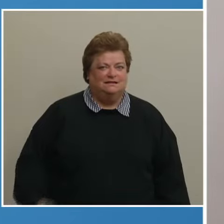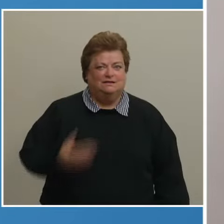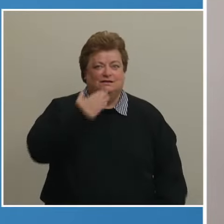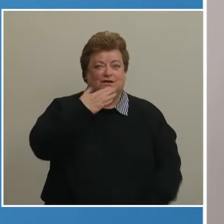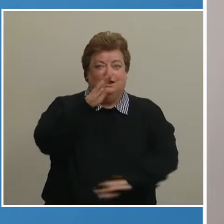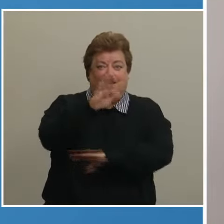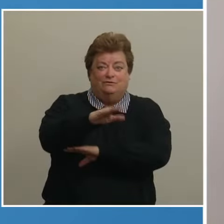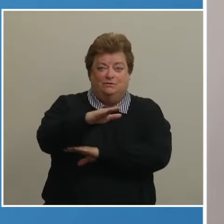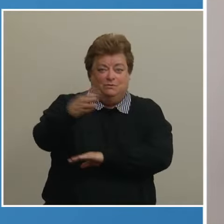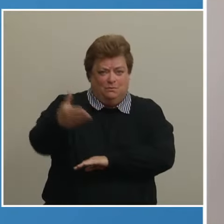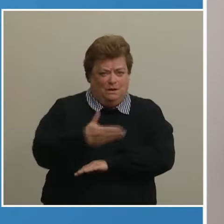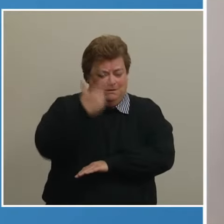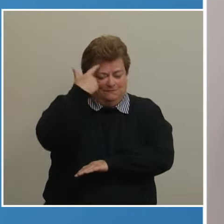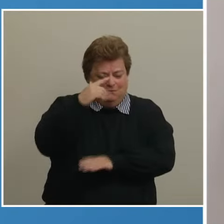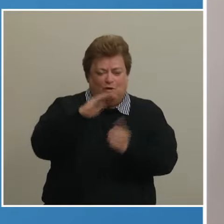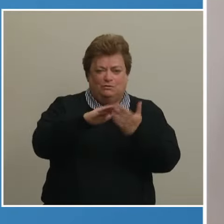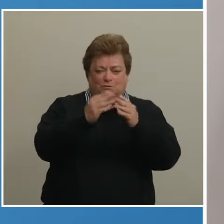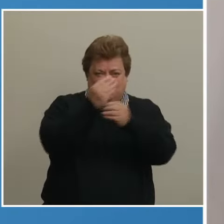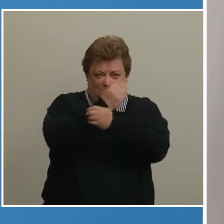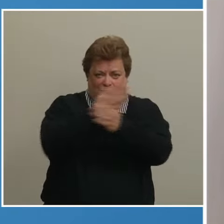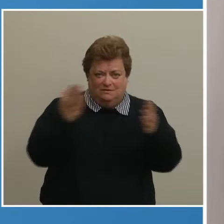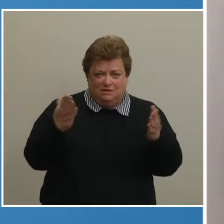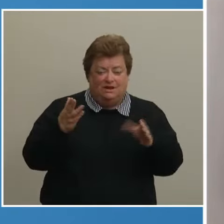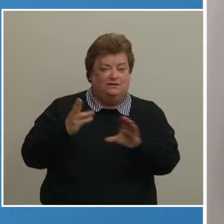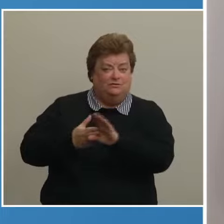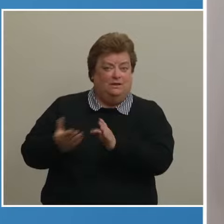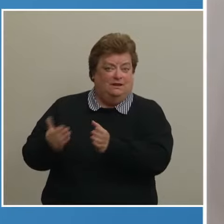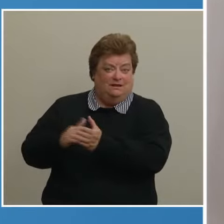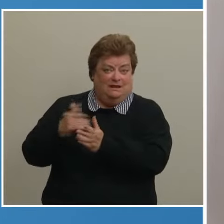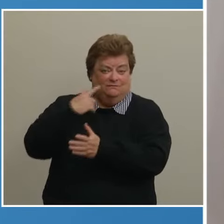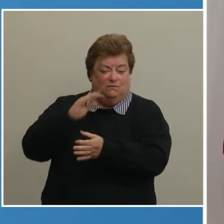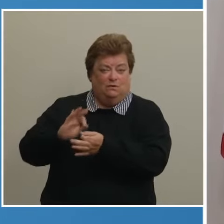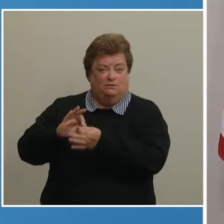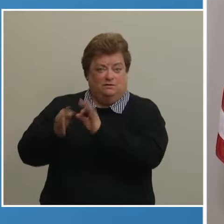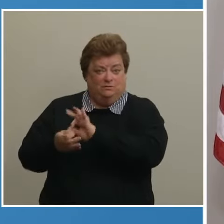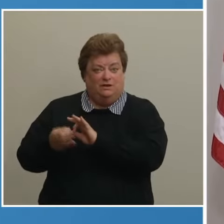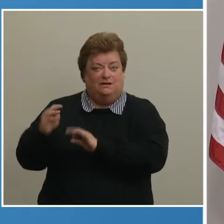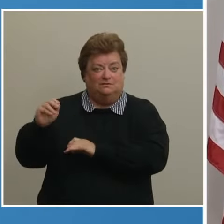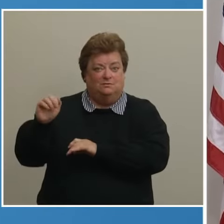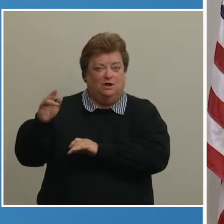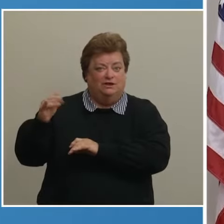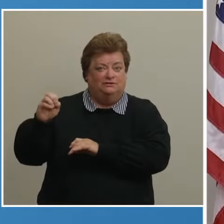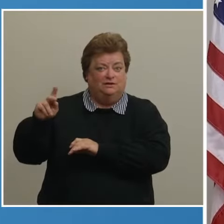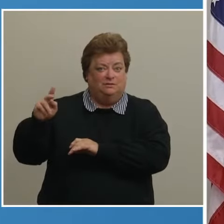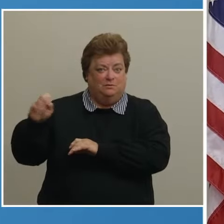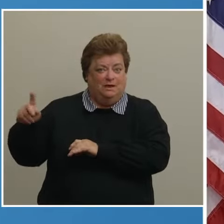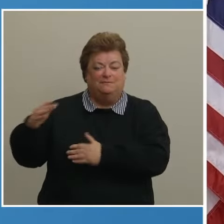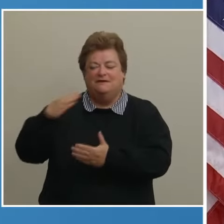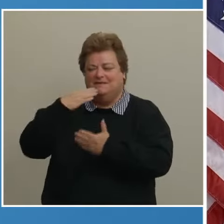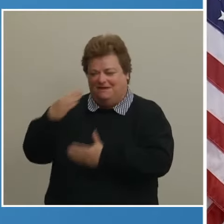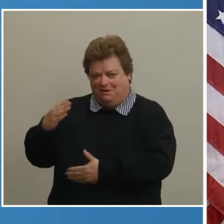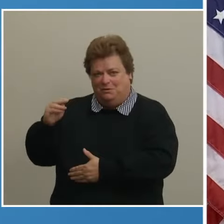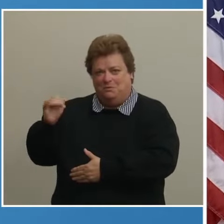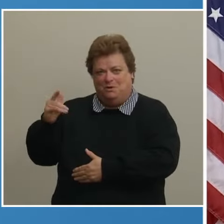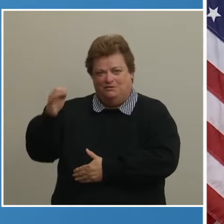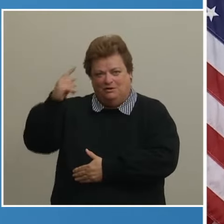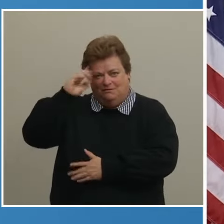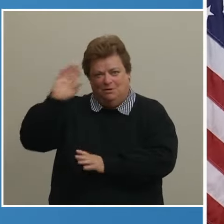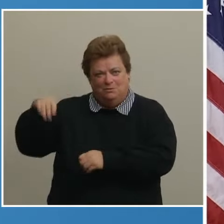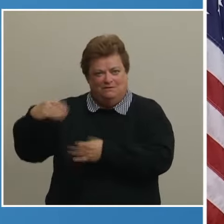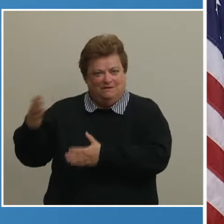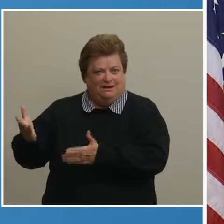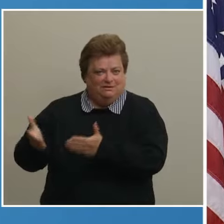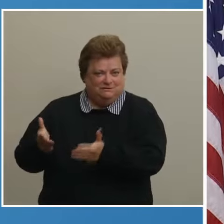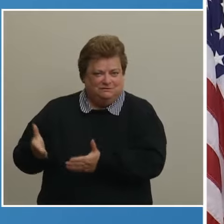Good afternoon and welcome to this community briefing. Joining us once again to provide interpretation is Margie Prop. Thank you so much, Margie, for providing